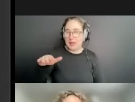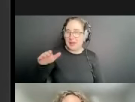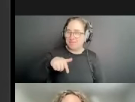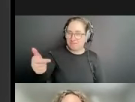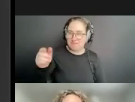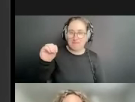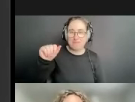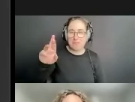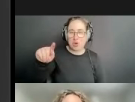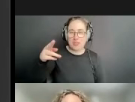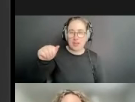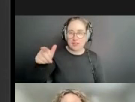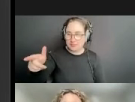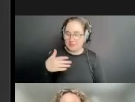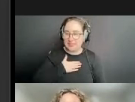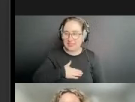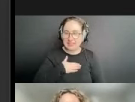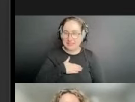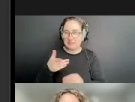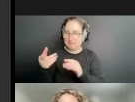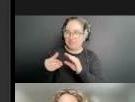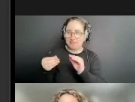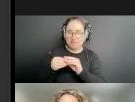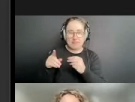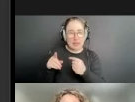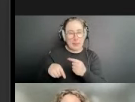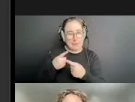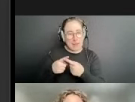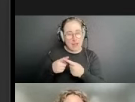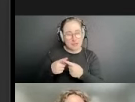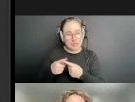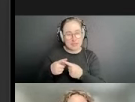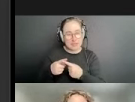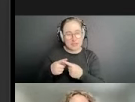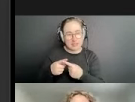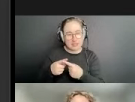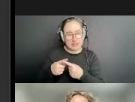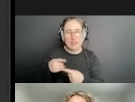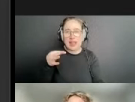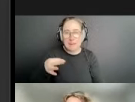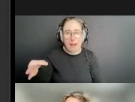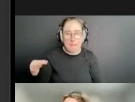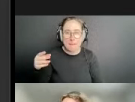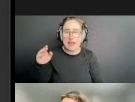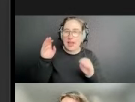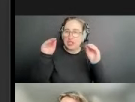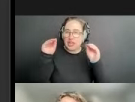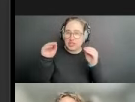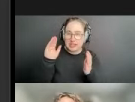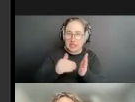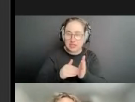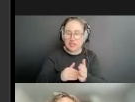move on to you to talk a little bit about the Hip Hop Education Center and